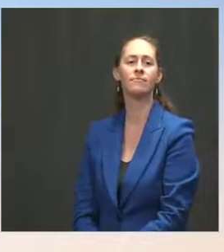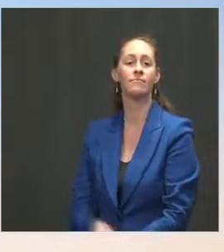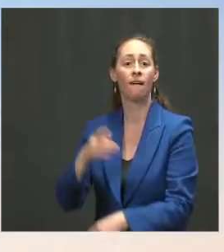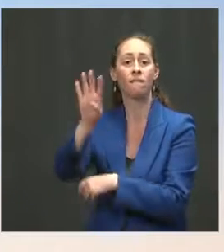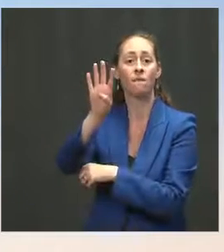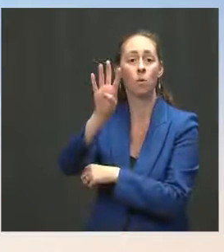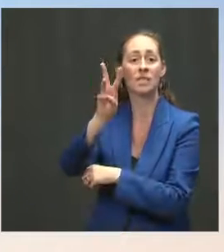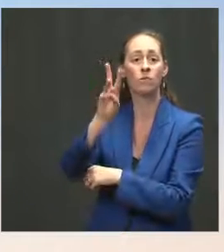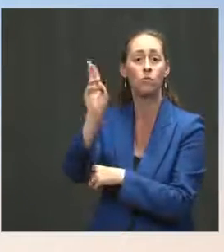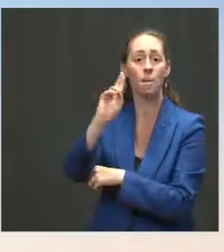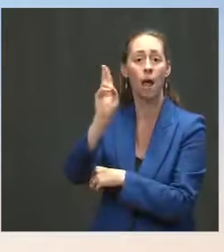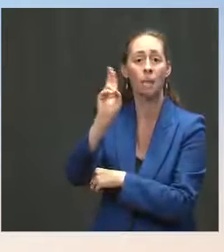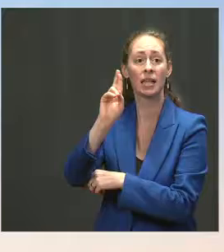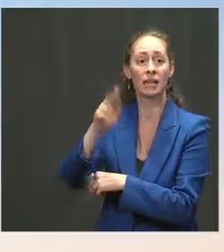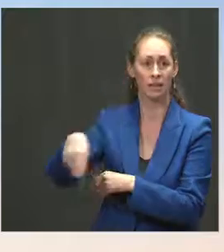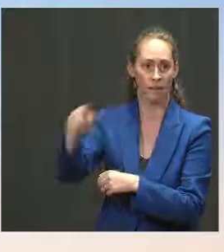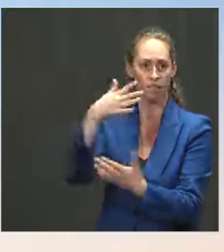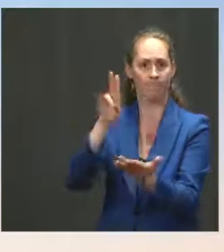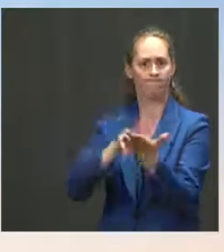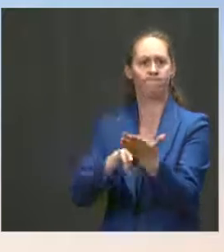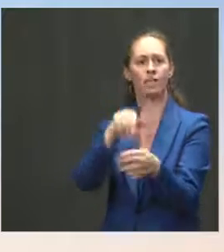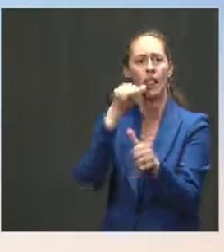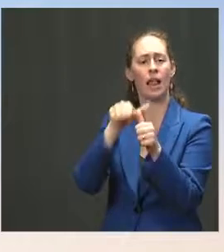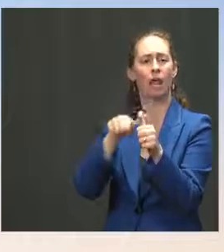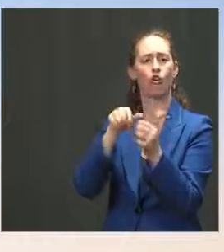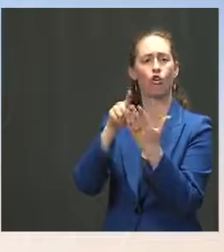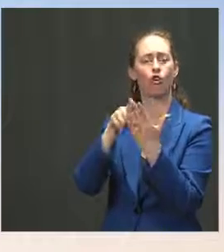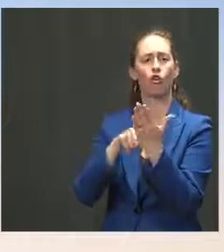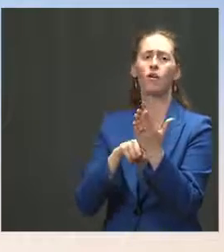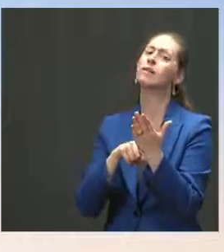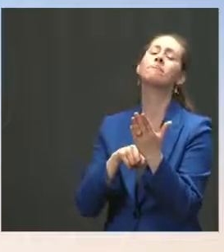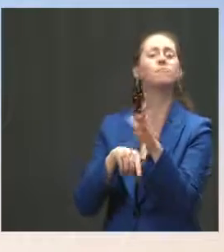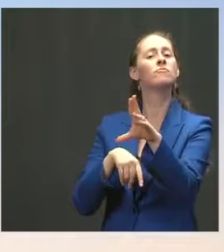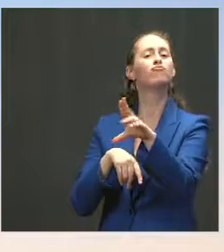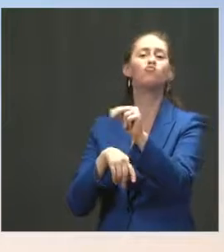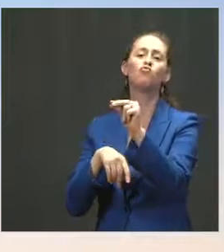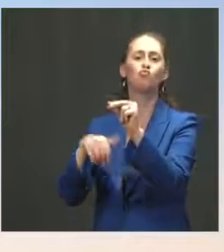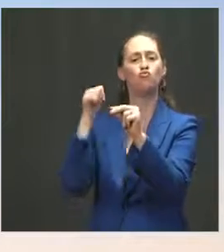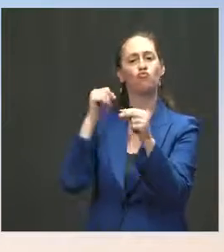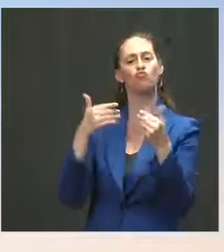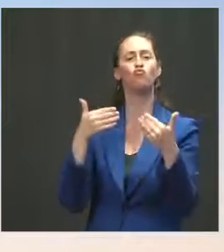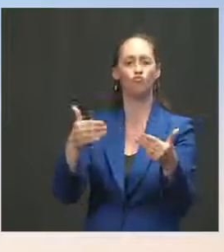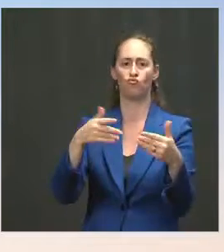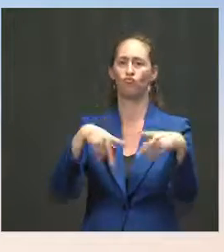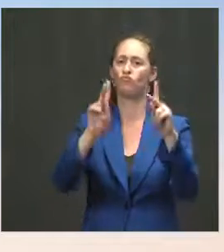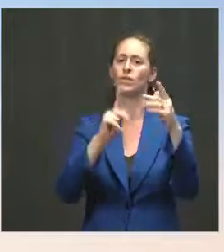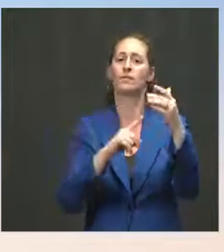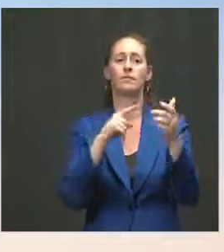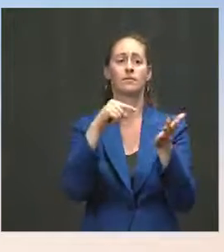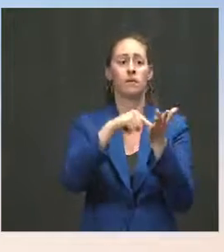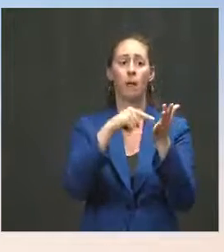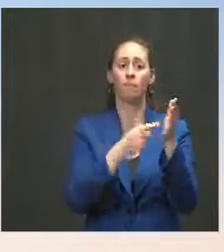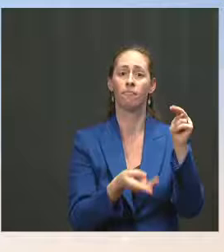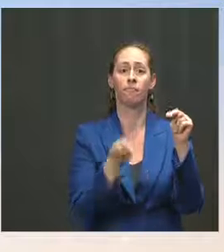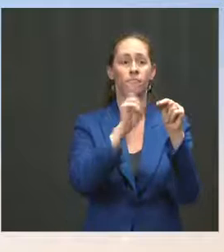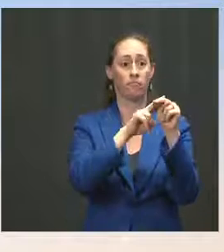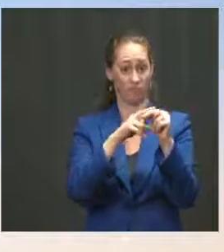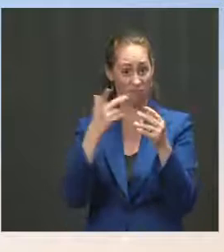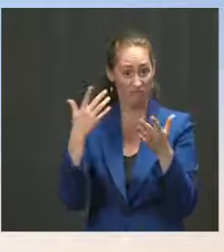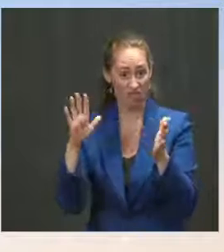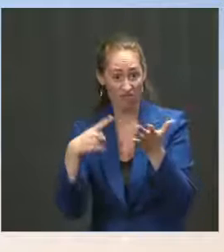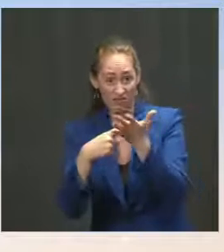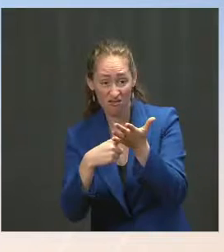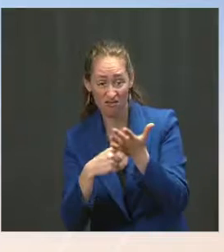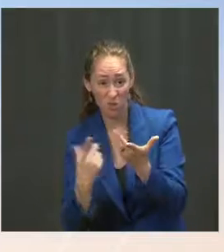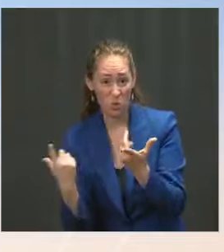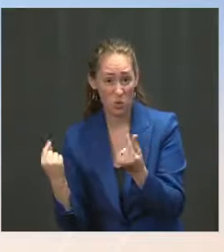the debt limit. So what is the White House's kind of plan from here? What conversations are you having with Congress to make sure the U.S. doesn't default on its debt? Well, I would say we